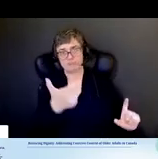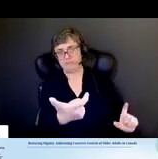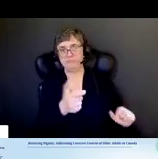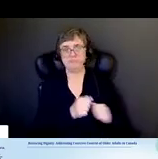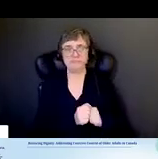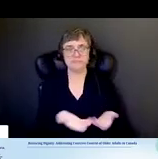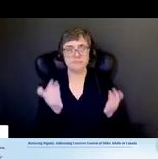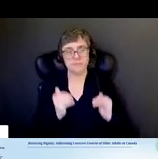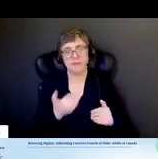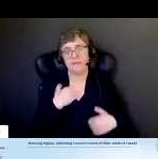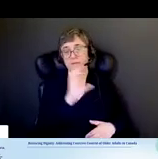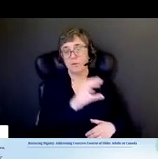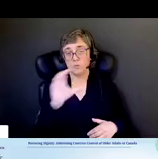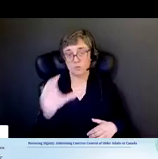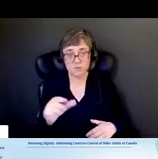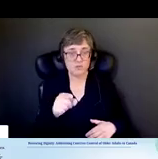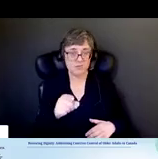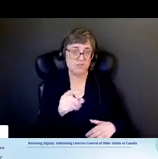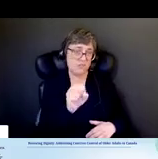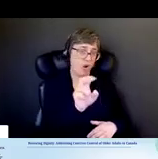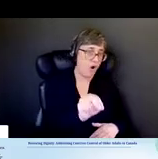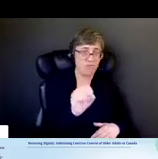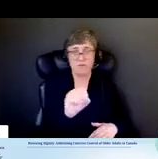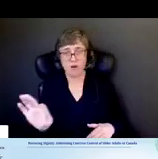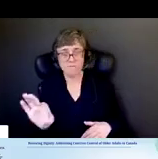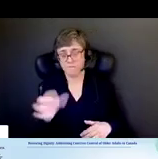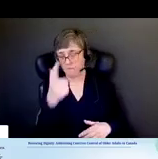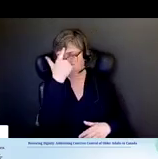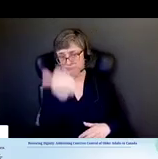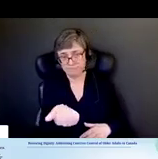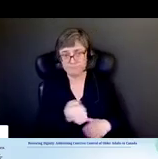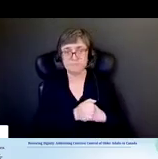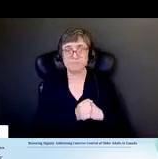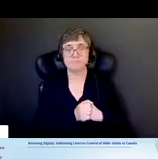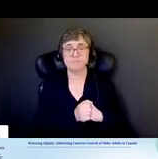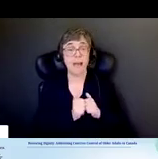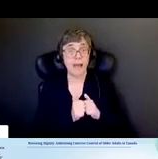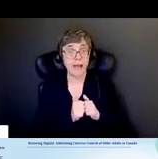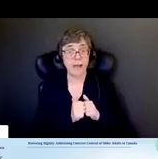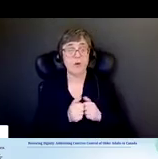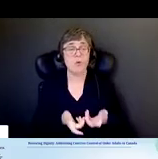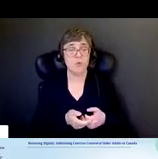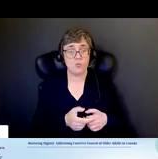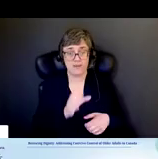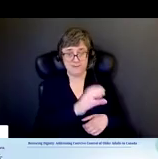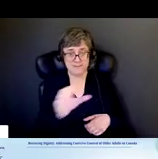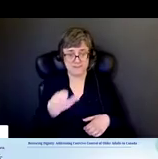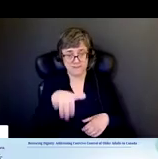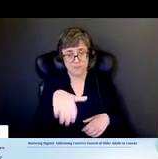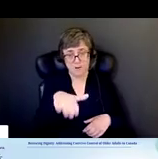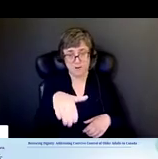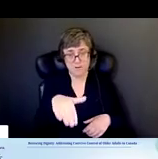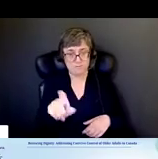Closed captioning, you can enable or disable closed captioning on your own screen by clicking on the little CC at the bottom of your